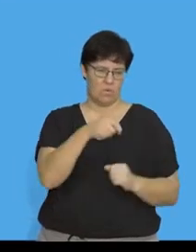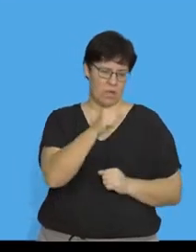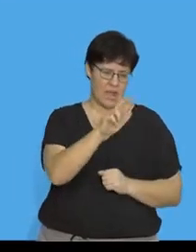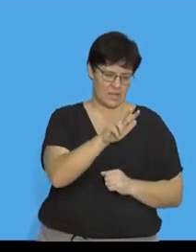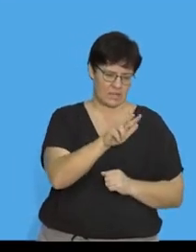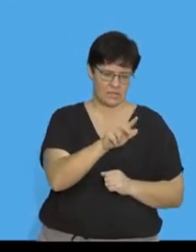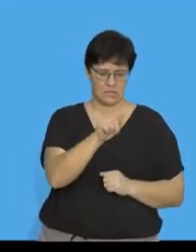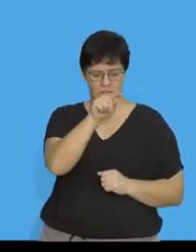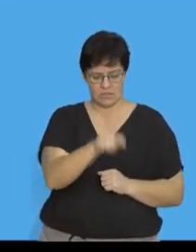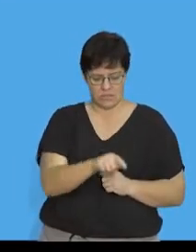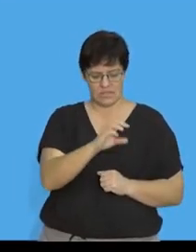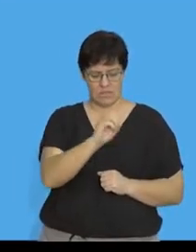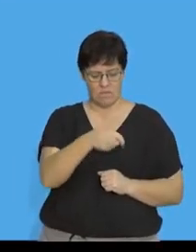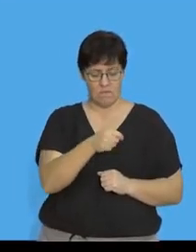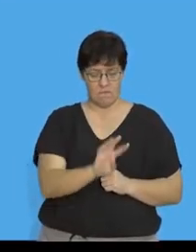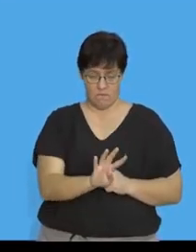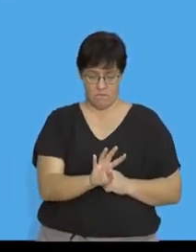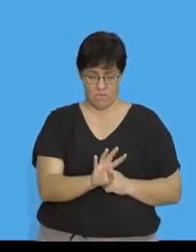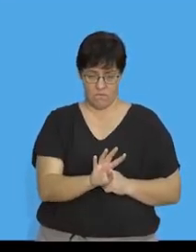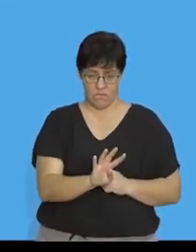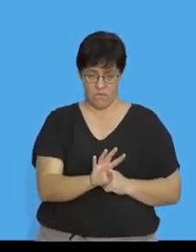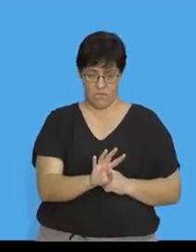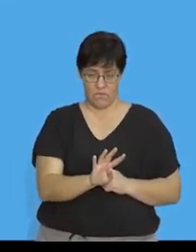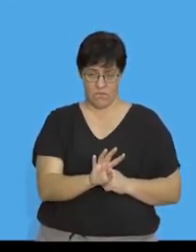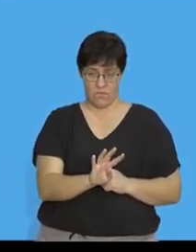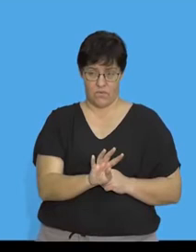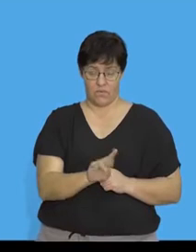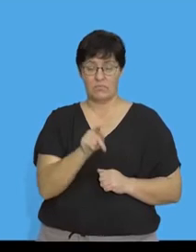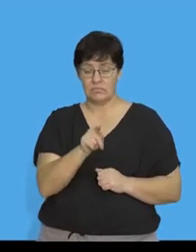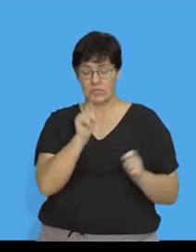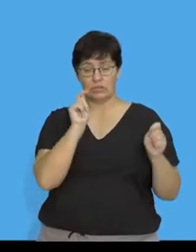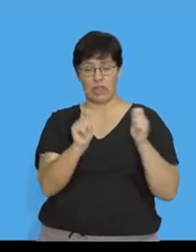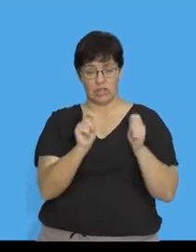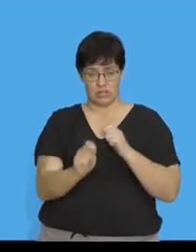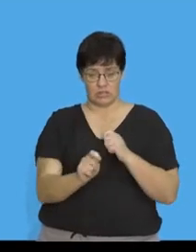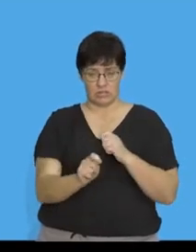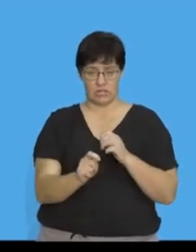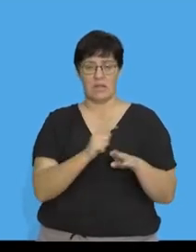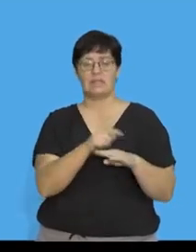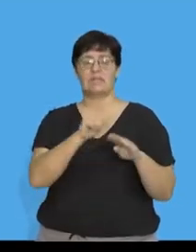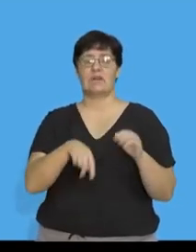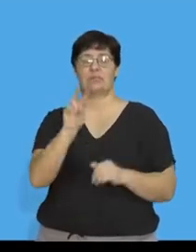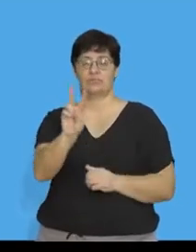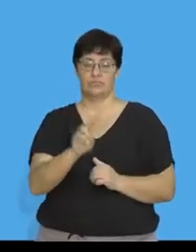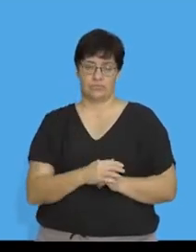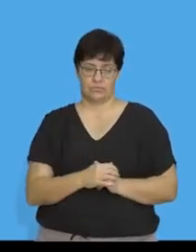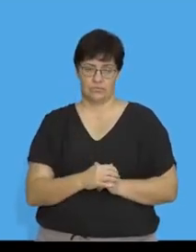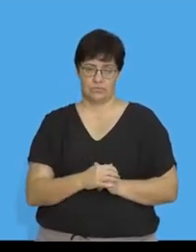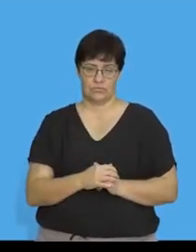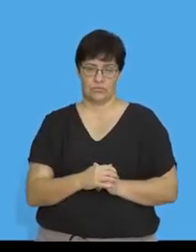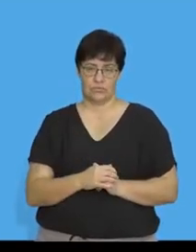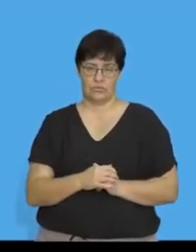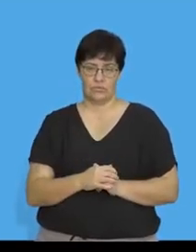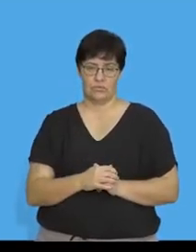fairly small number. And in each case, I've got the small number. What you now see is that the small numbers do increase